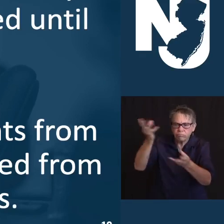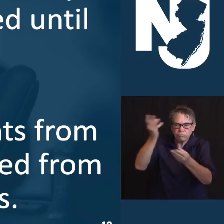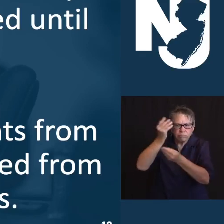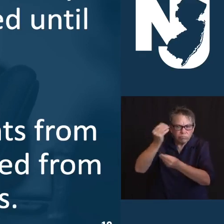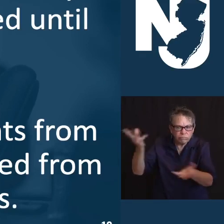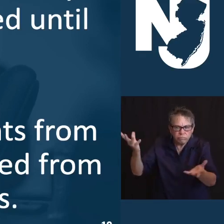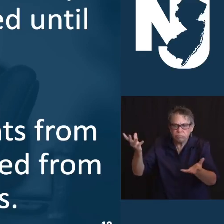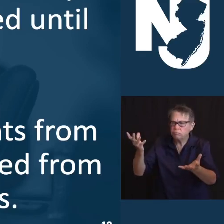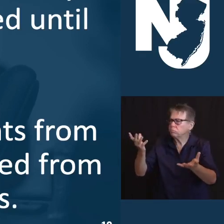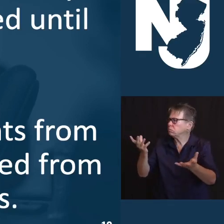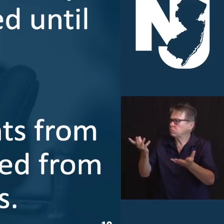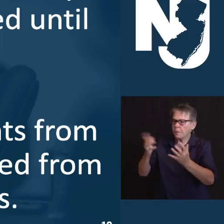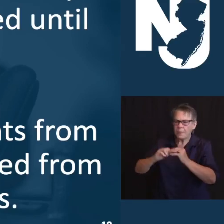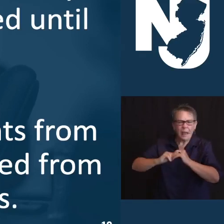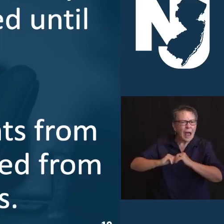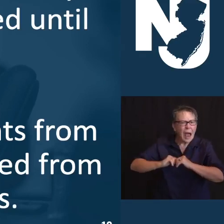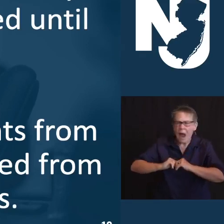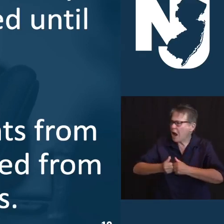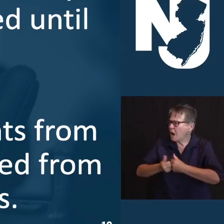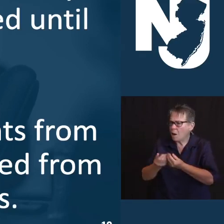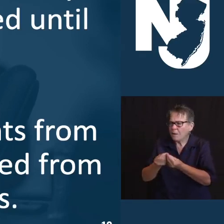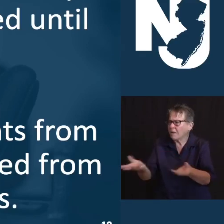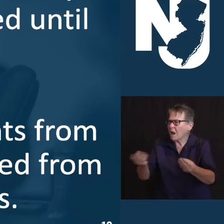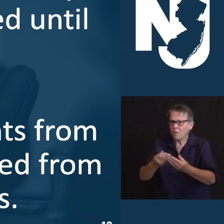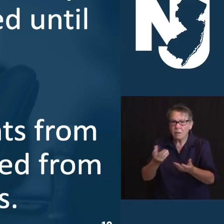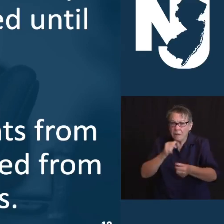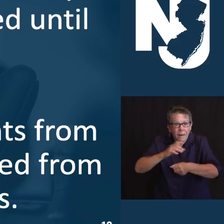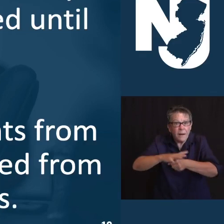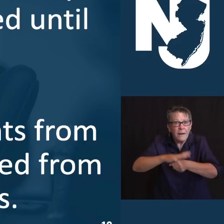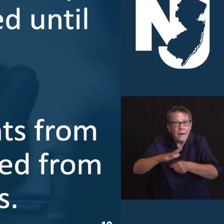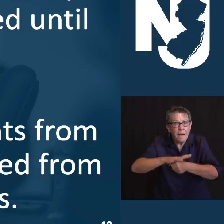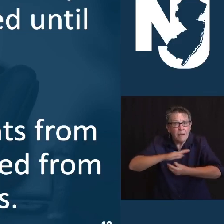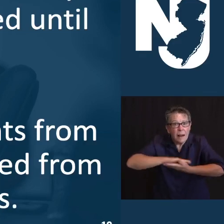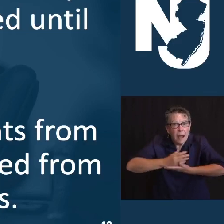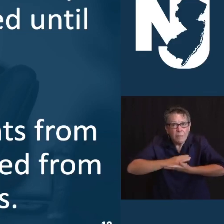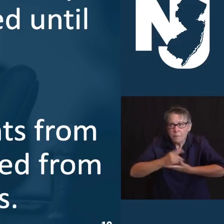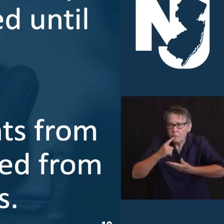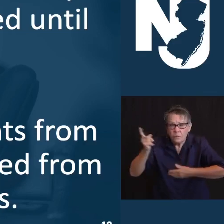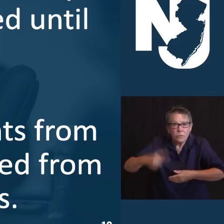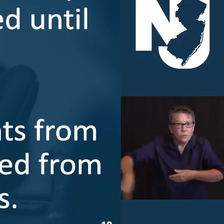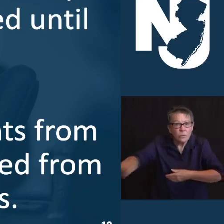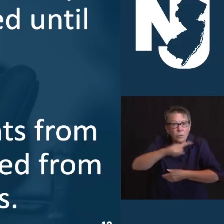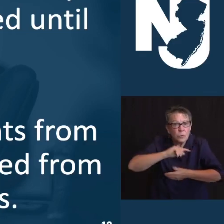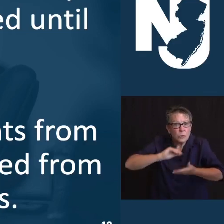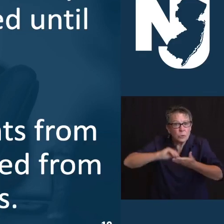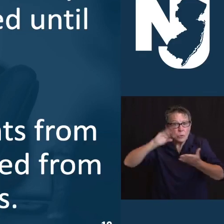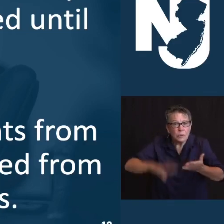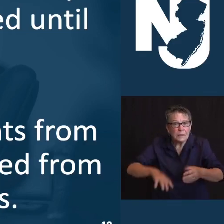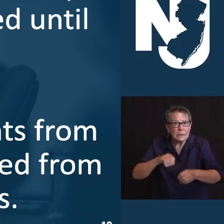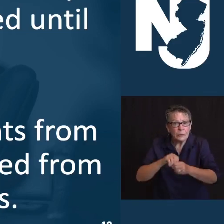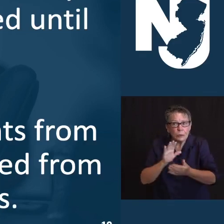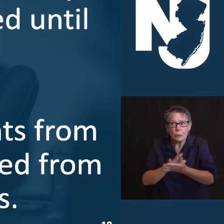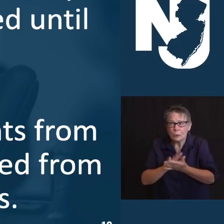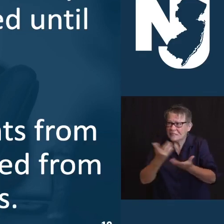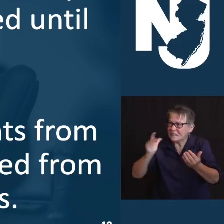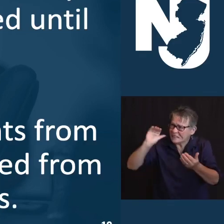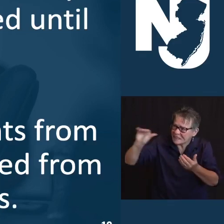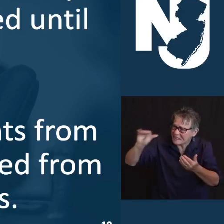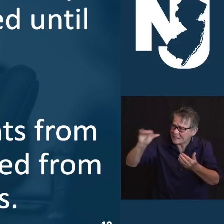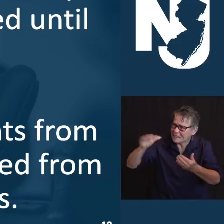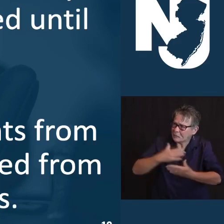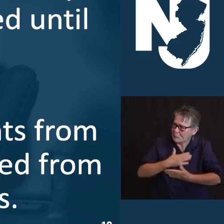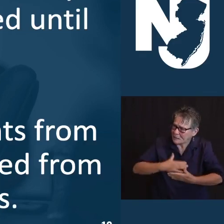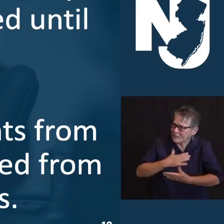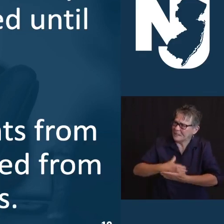these manufacturers to step up and step up now. Right after this press conference, I'm going to have the honor